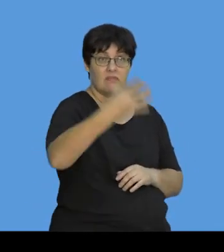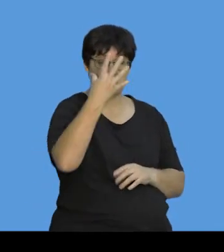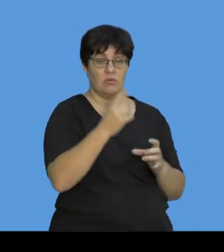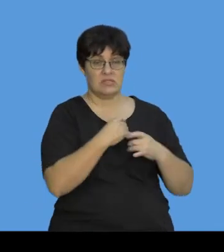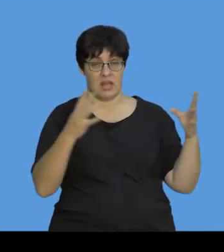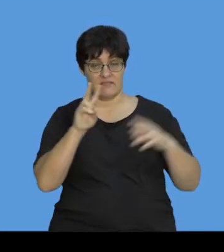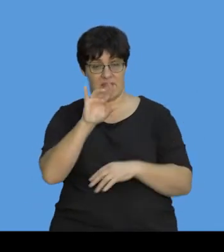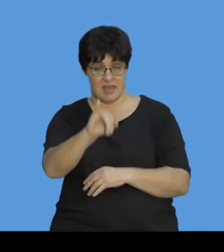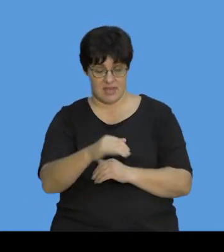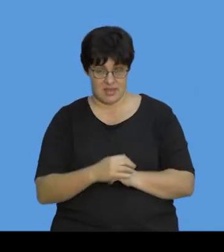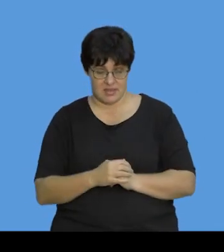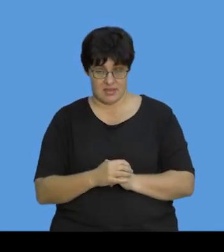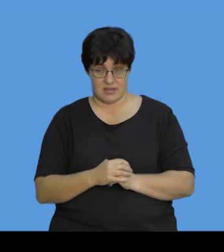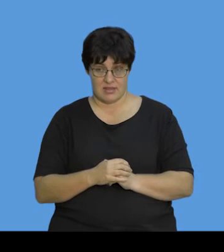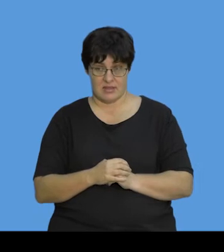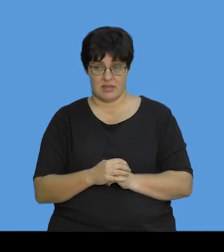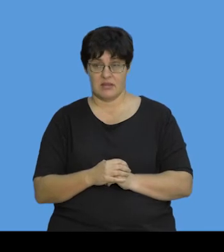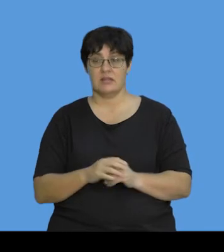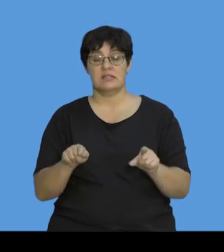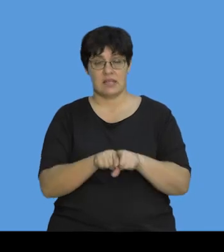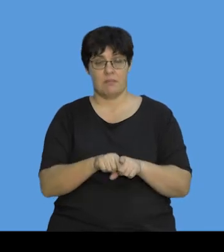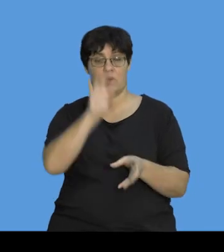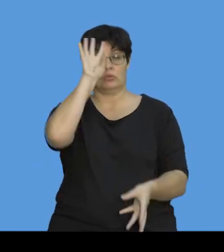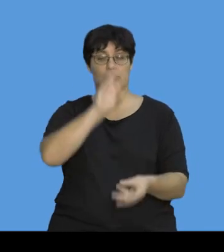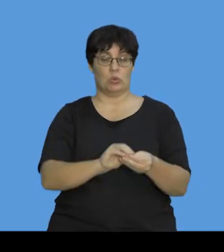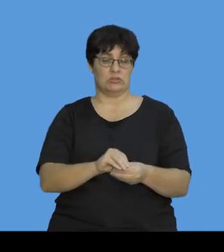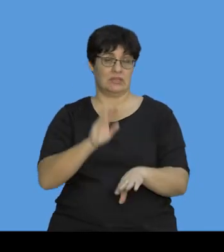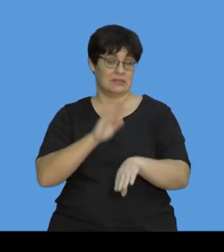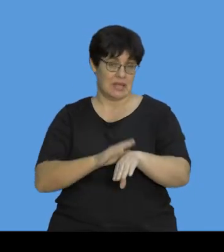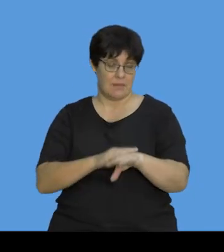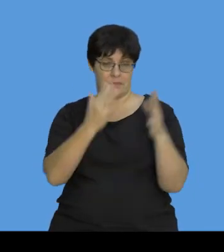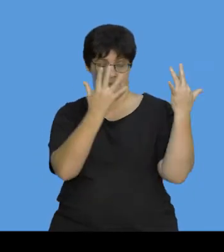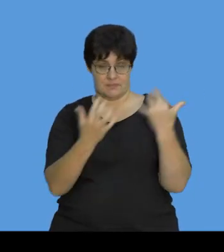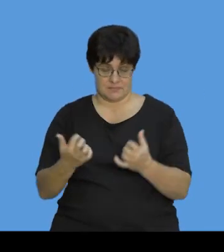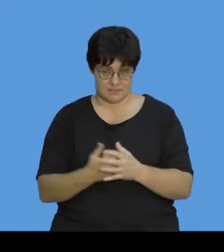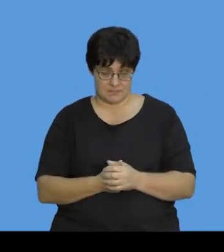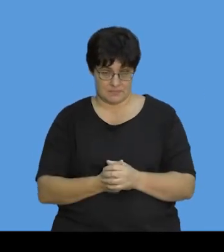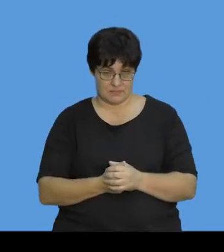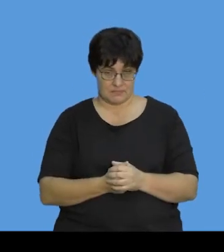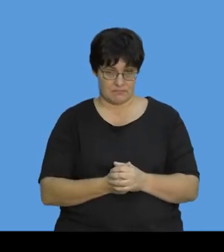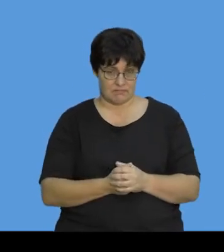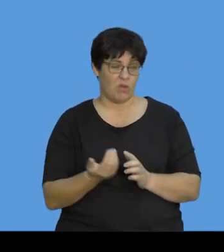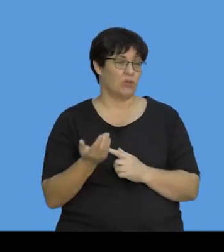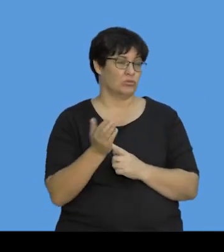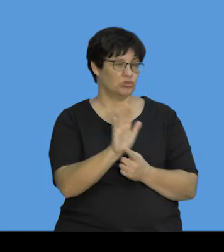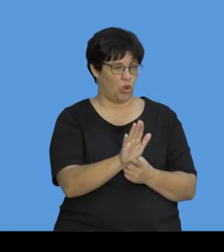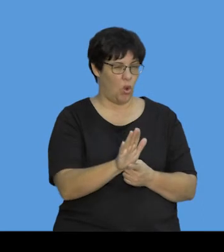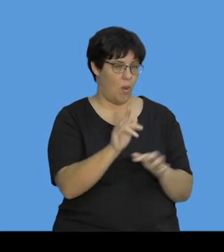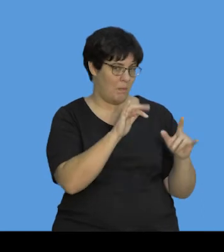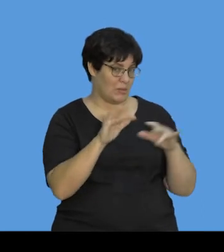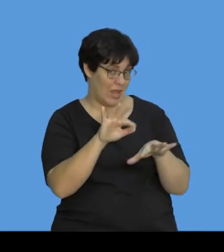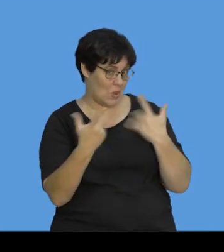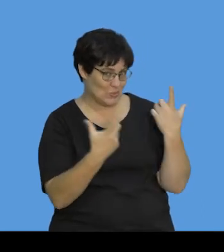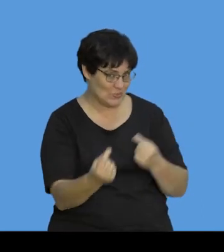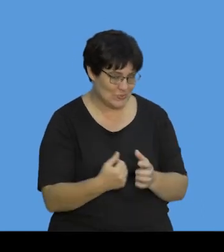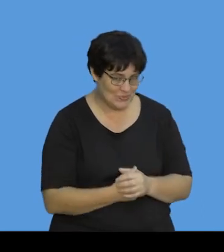initial velocity. And then calculate total time. We're going to show you a trick to that. Here we